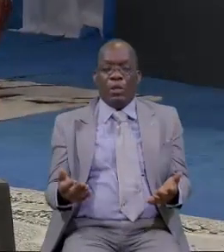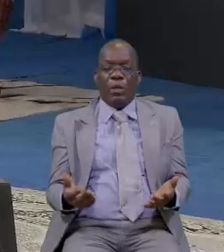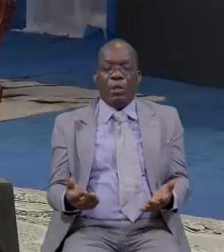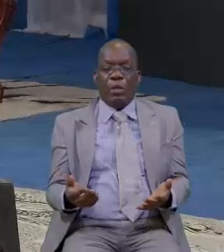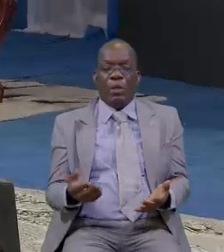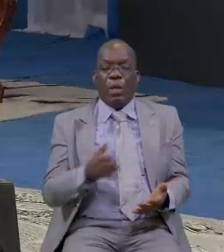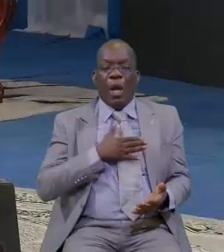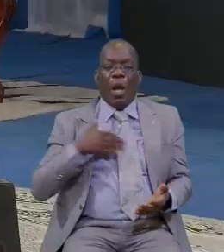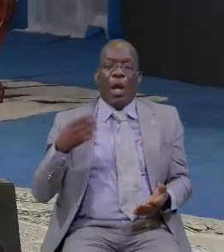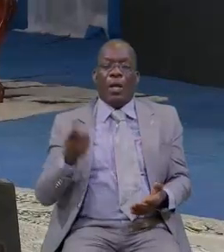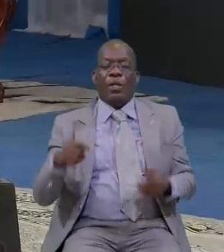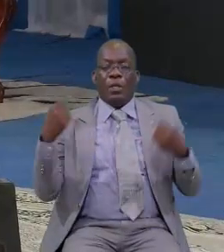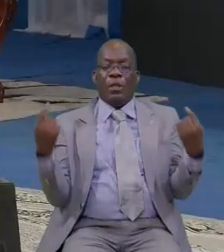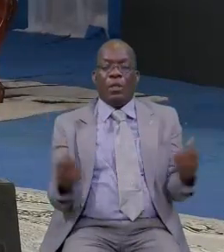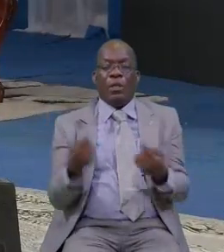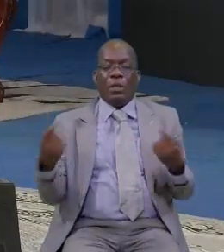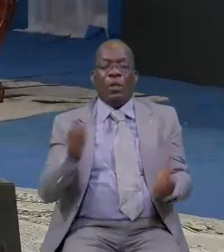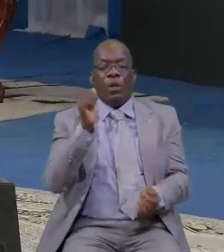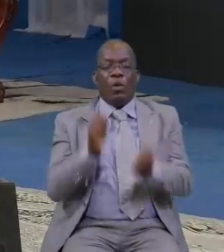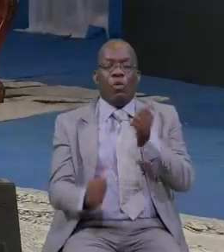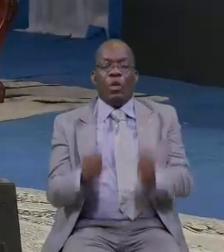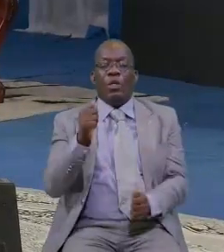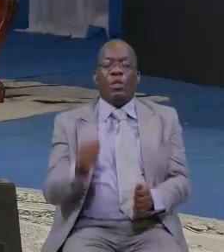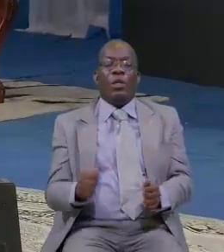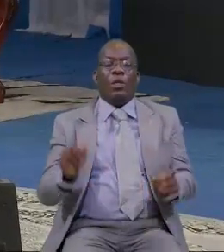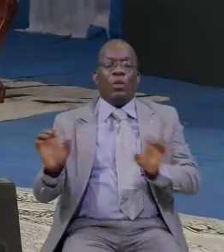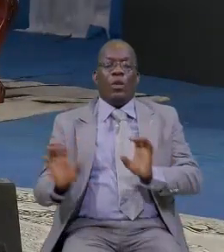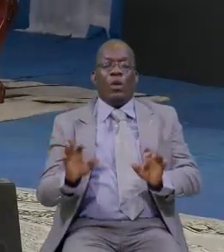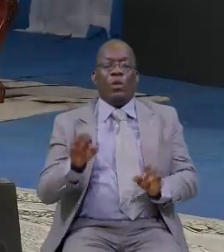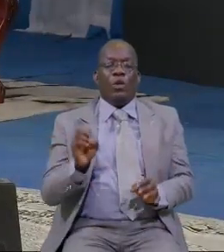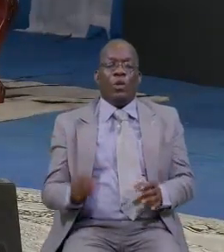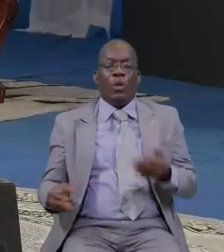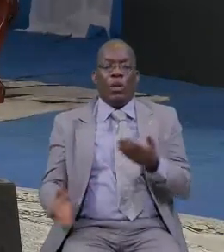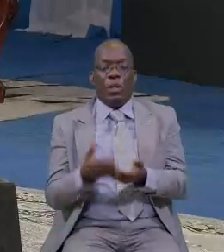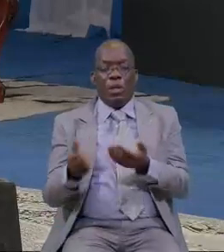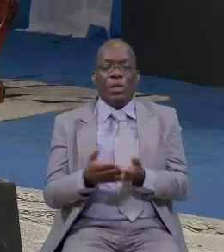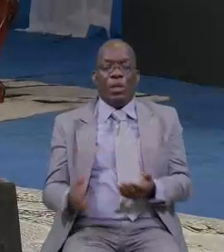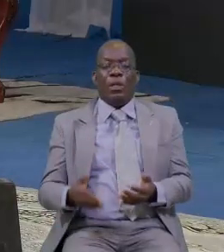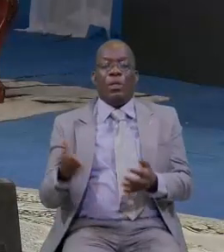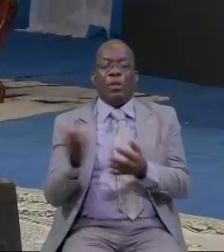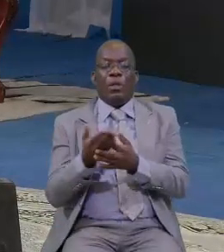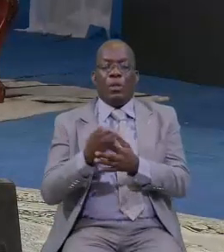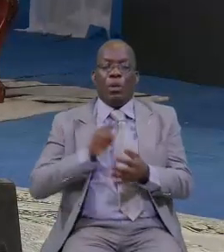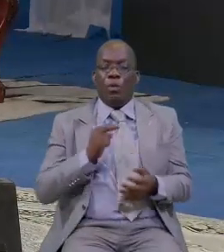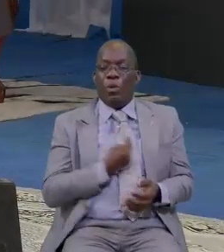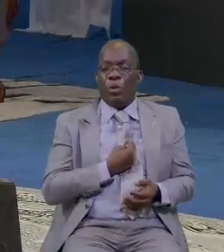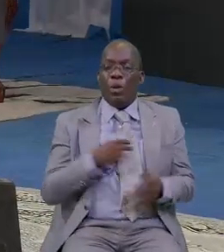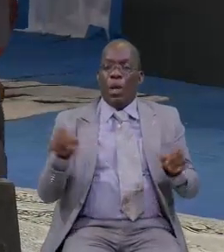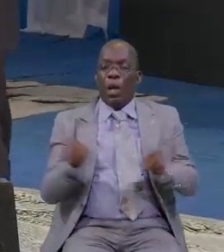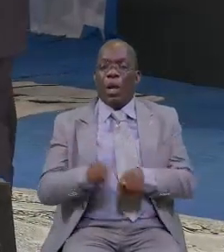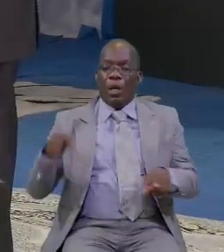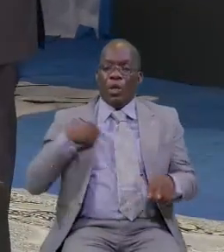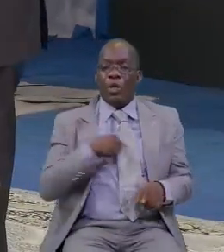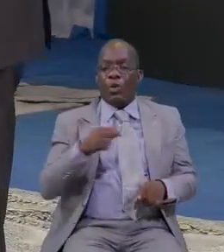sin which does so easily beset us. As we walk through life, you'll know